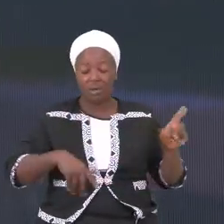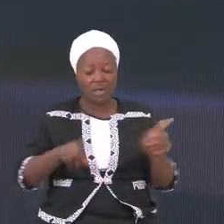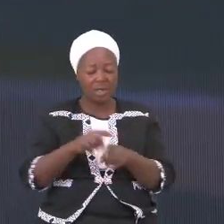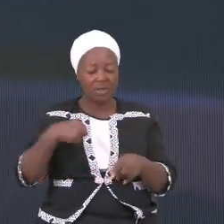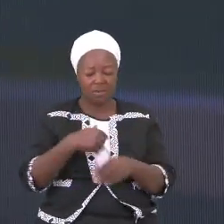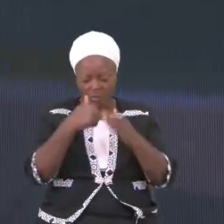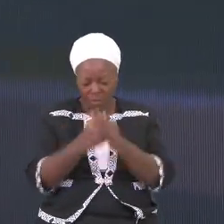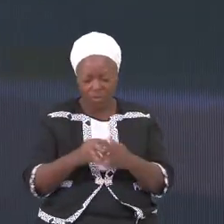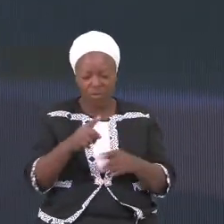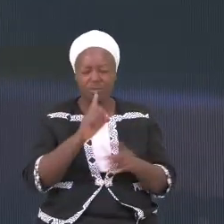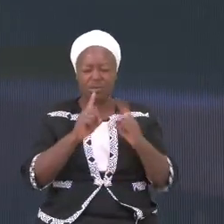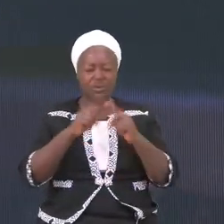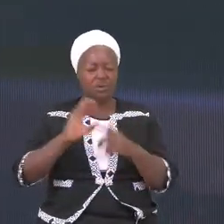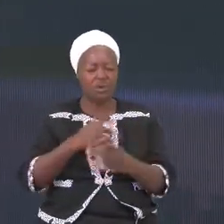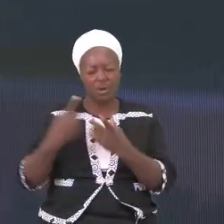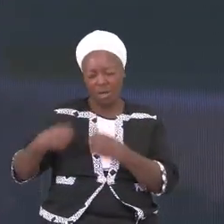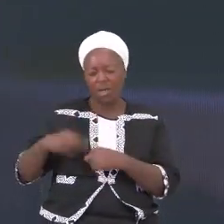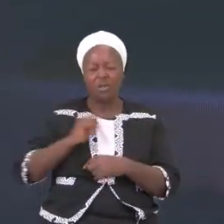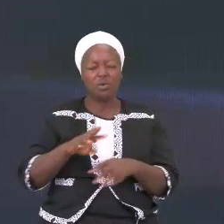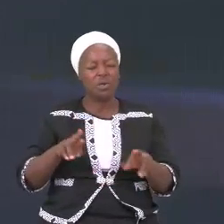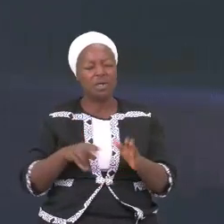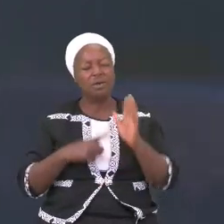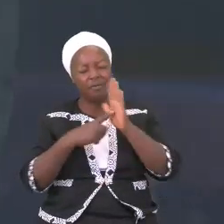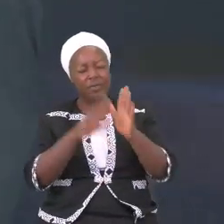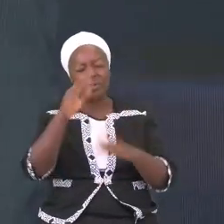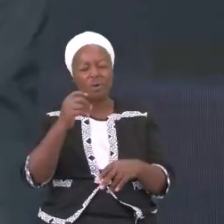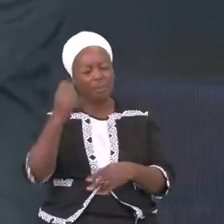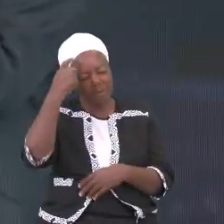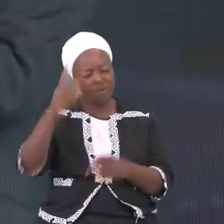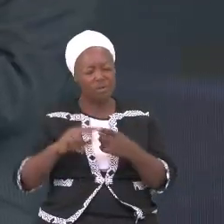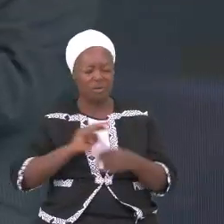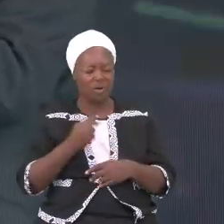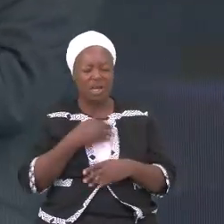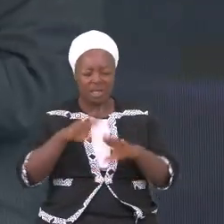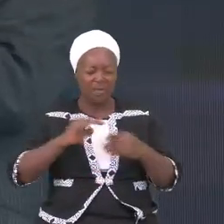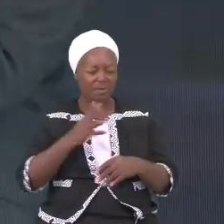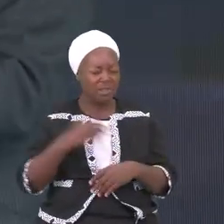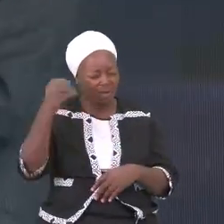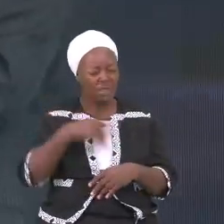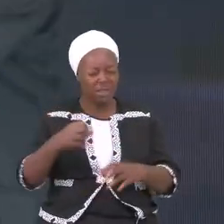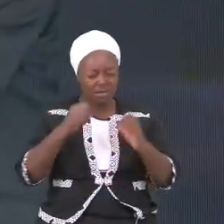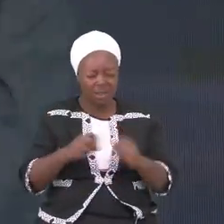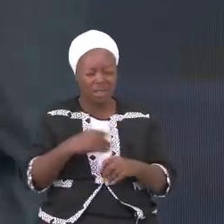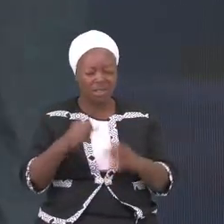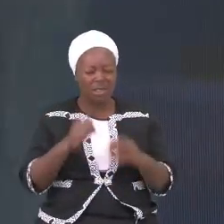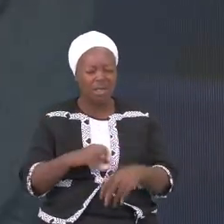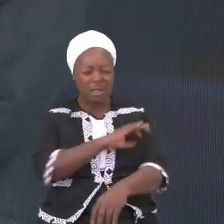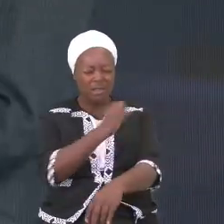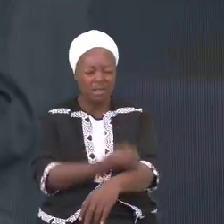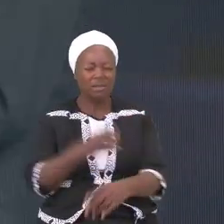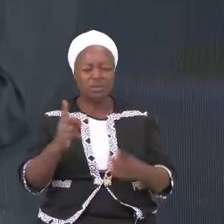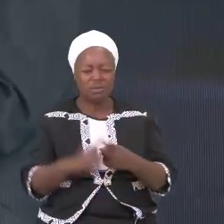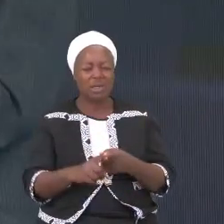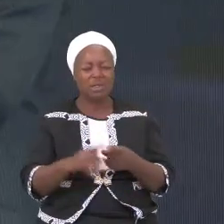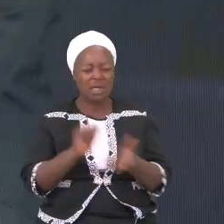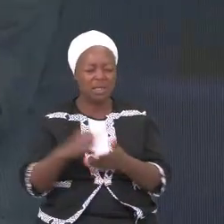reveal your mind to us. And you grant us the grace and the strength and the power that we will be and will do what you want us to be